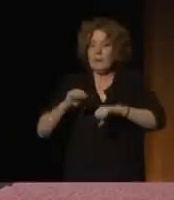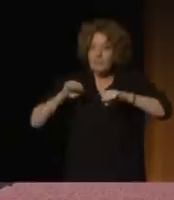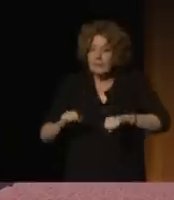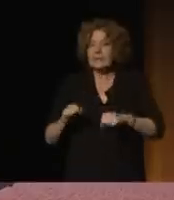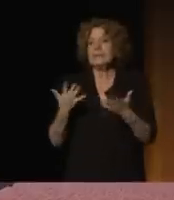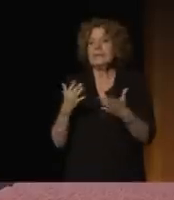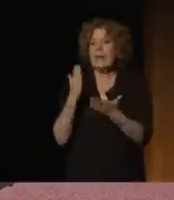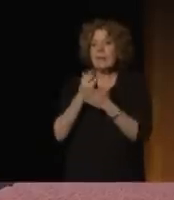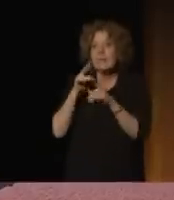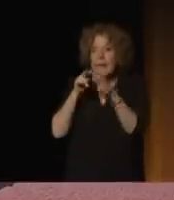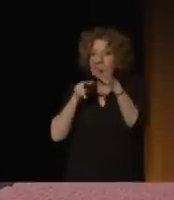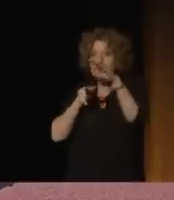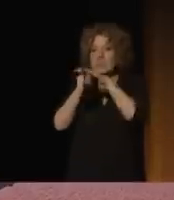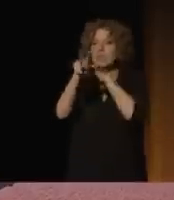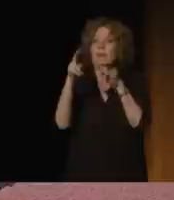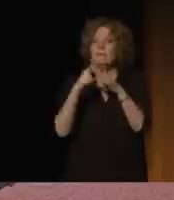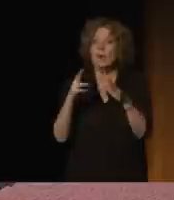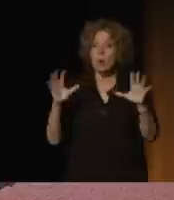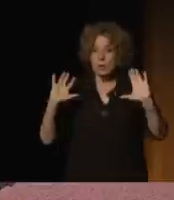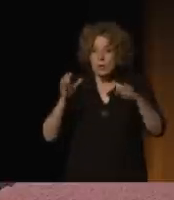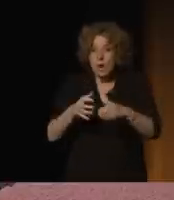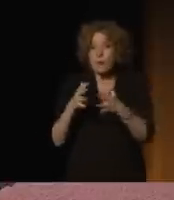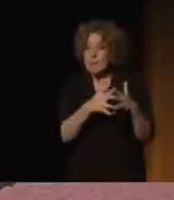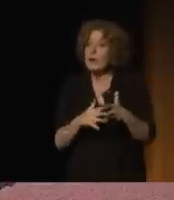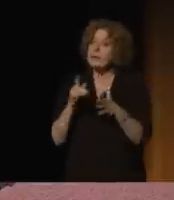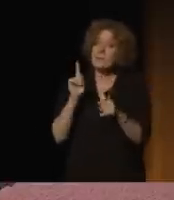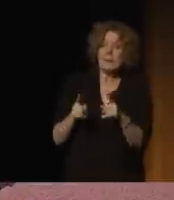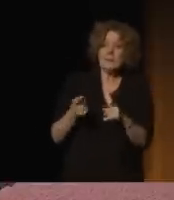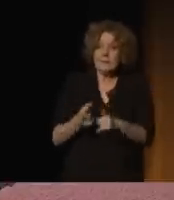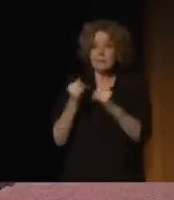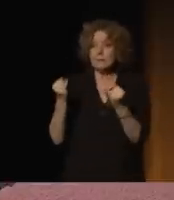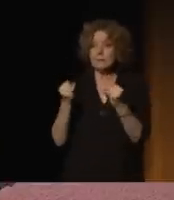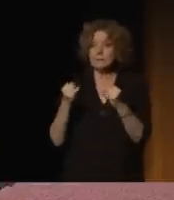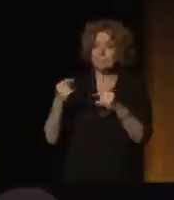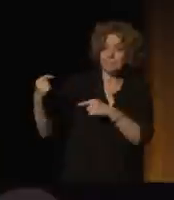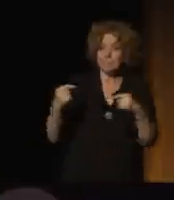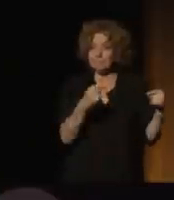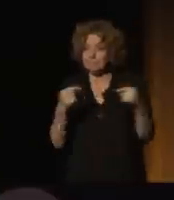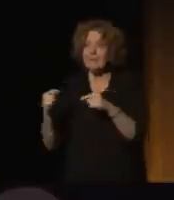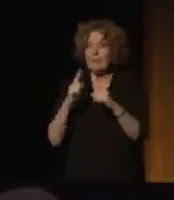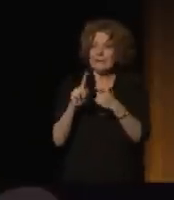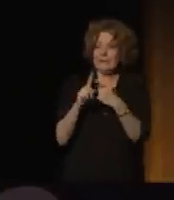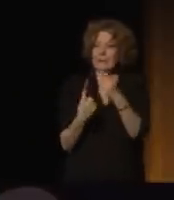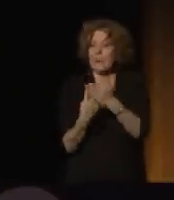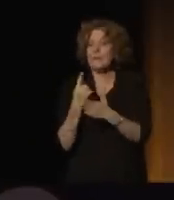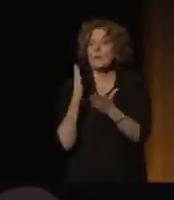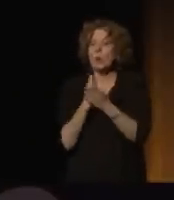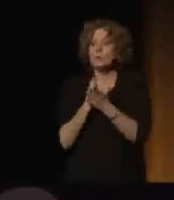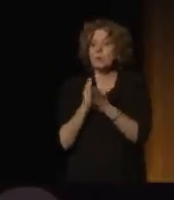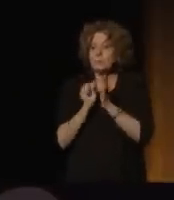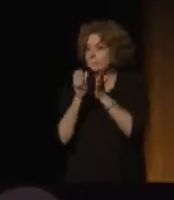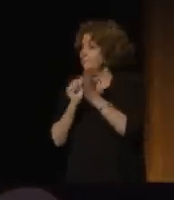vision for a united America, how that was fraught at the time, and indeed remains fraught now. And she's also a best-selling